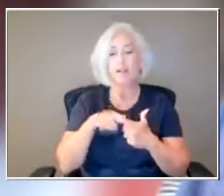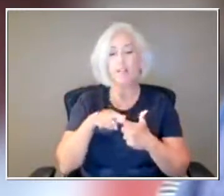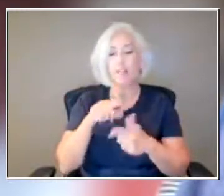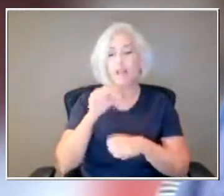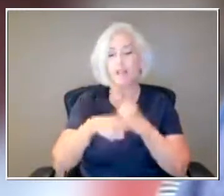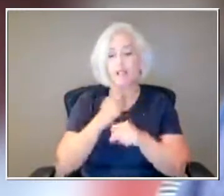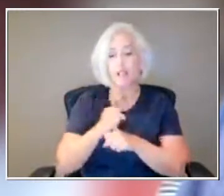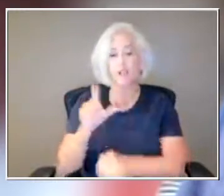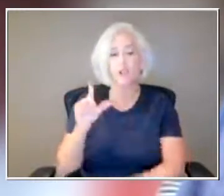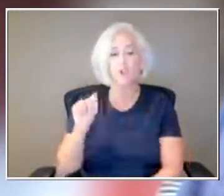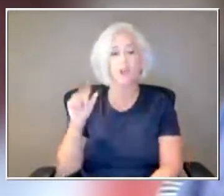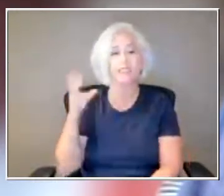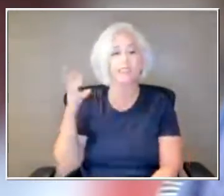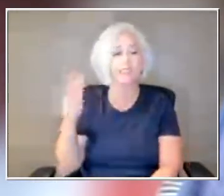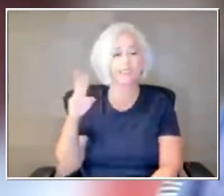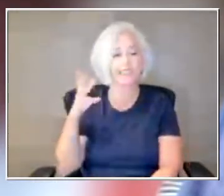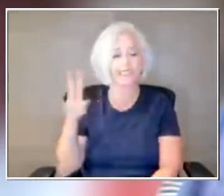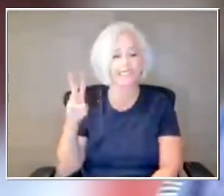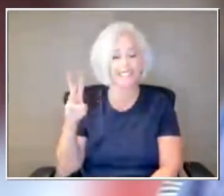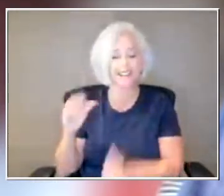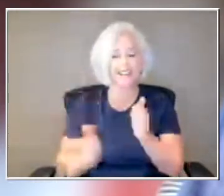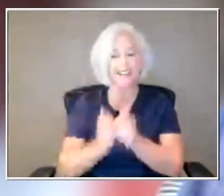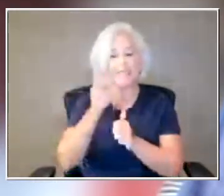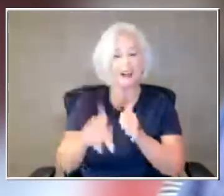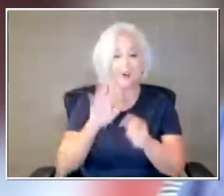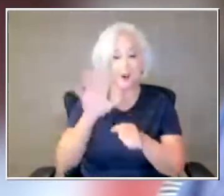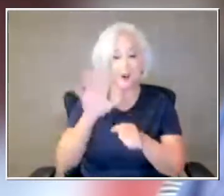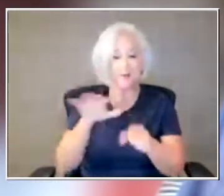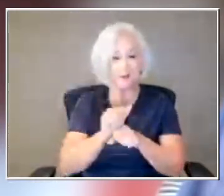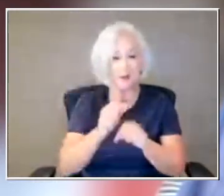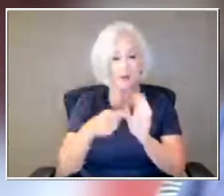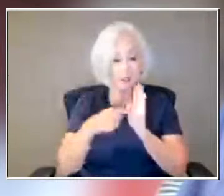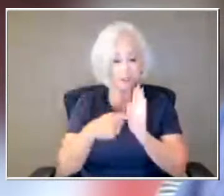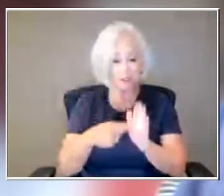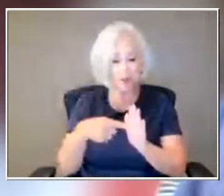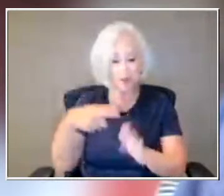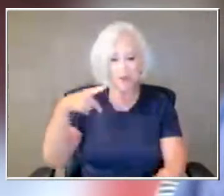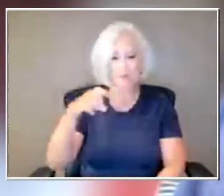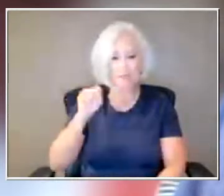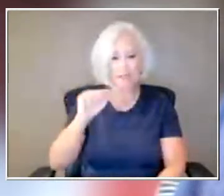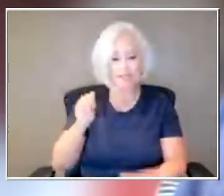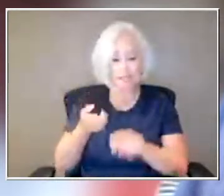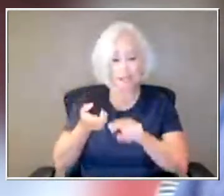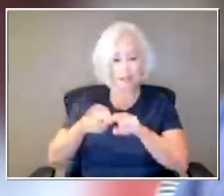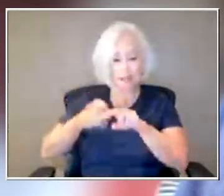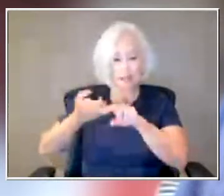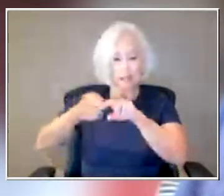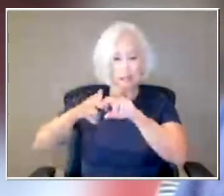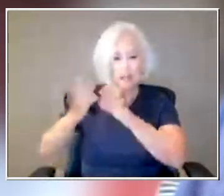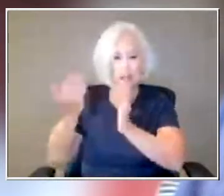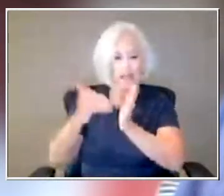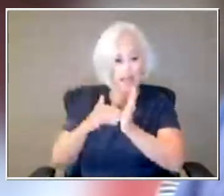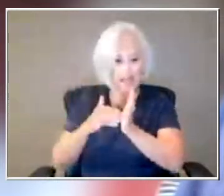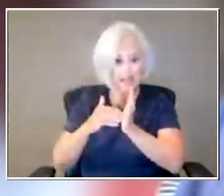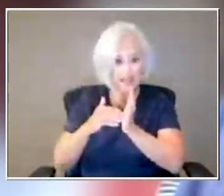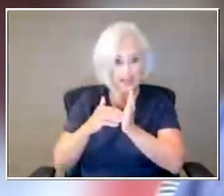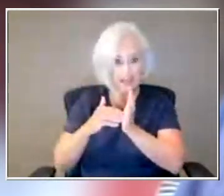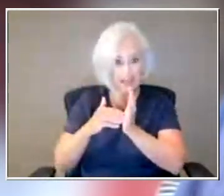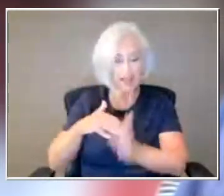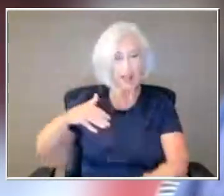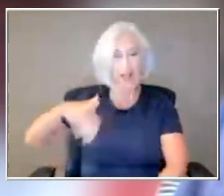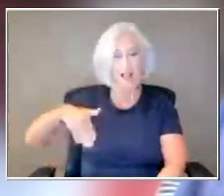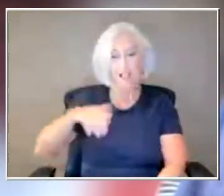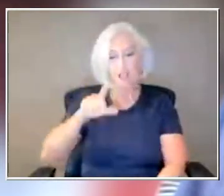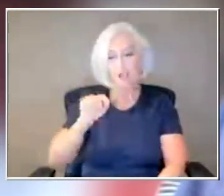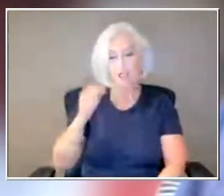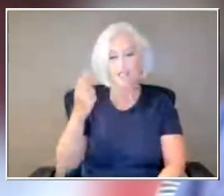follow-up exam showed that my PSA was starting to rise again. And late in 2016, I did my first round of